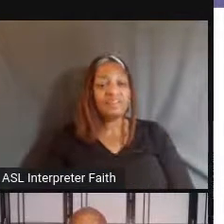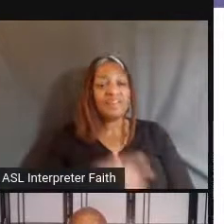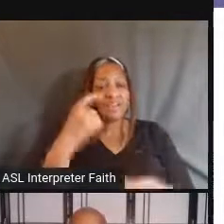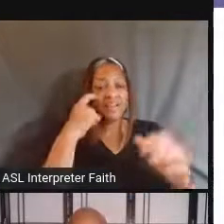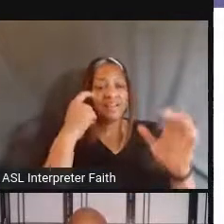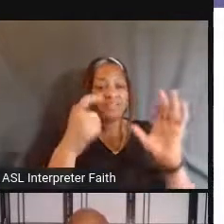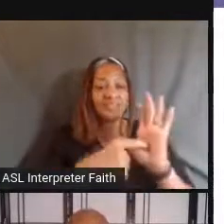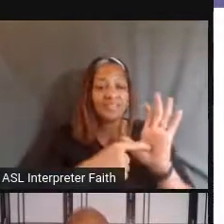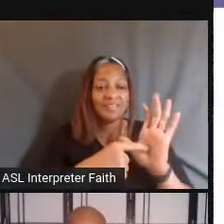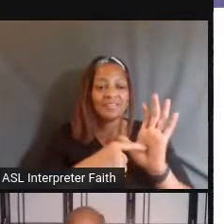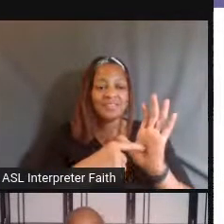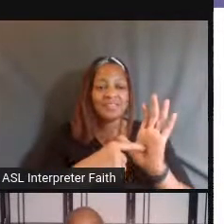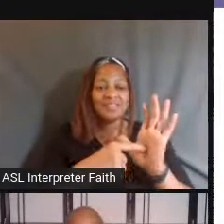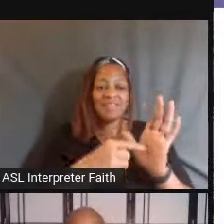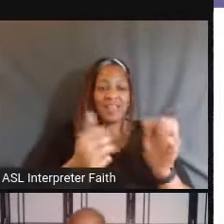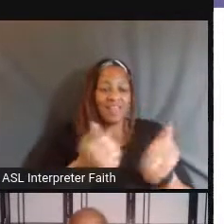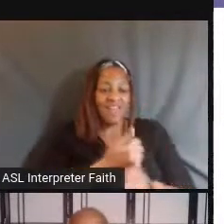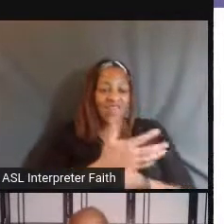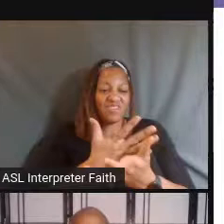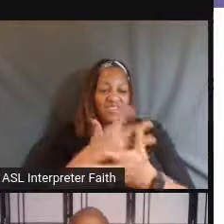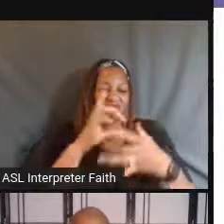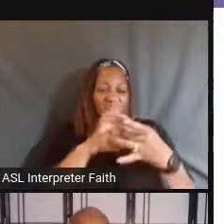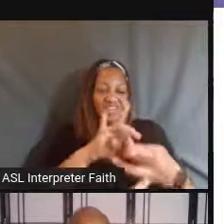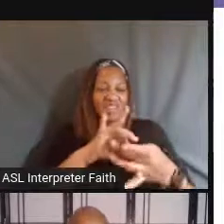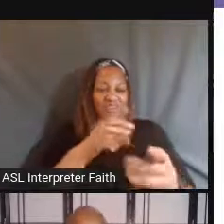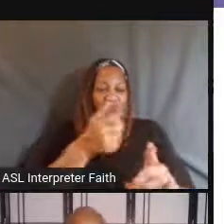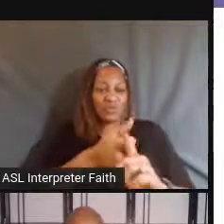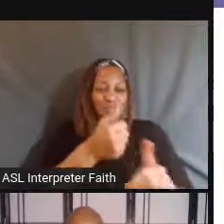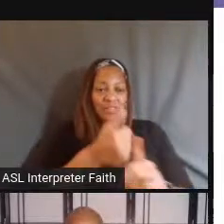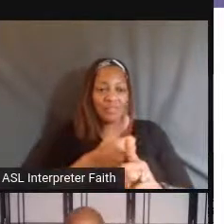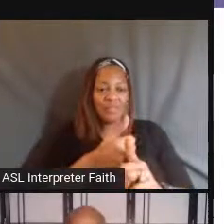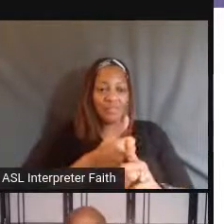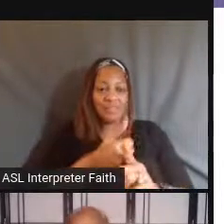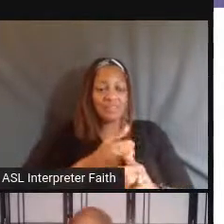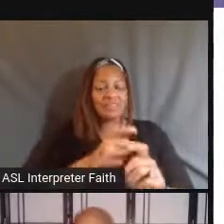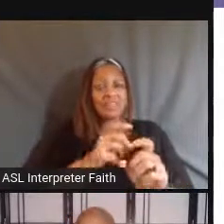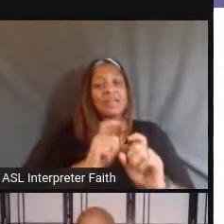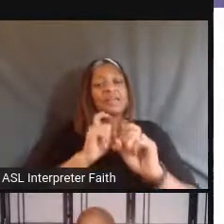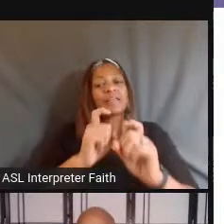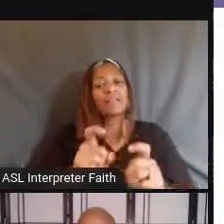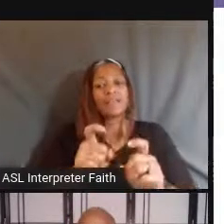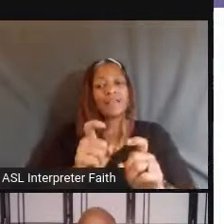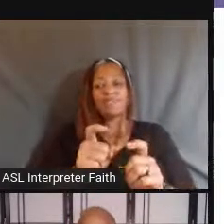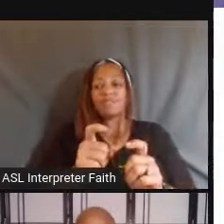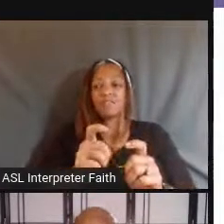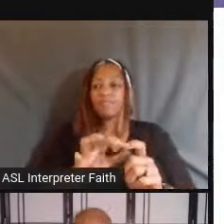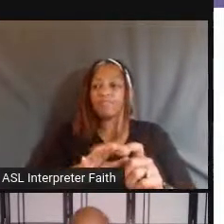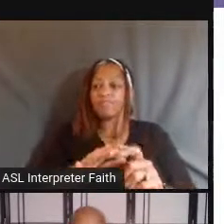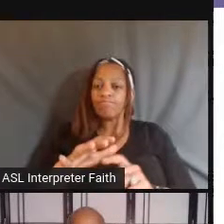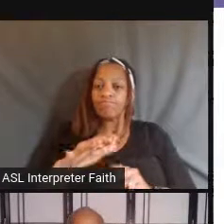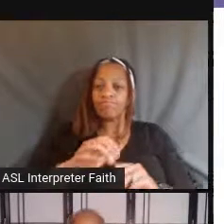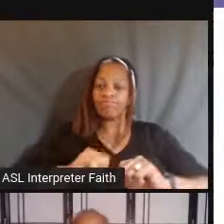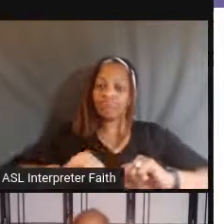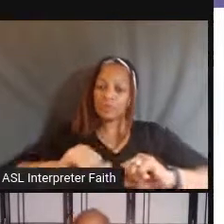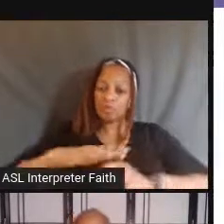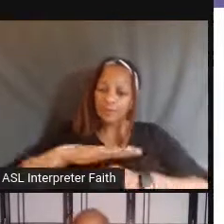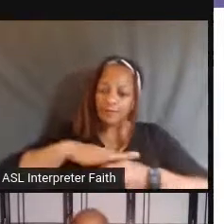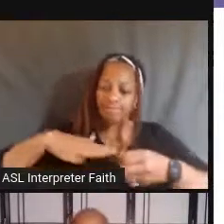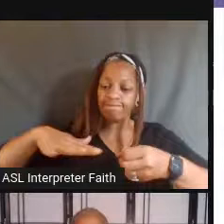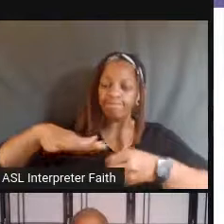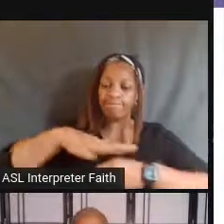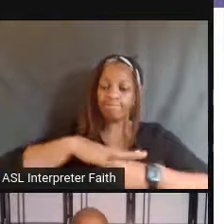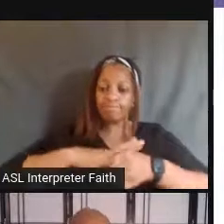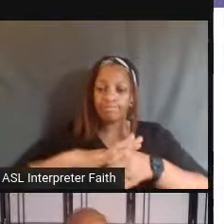Acknowledging the totality of self affords us the space to be greater stewards of our own